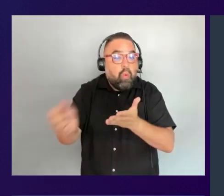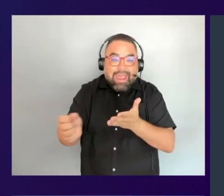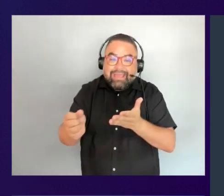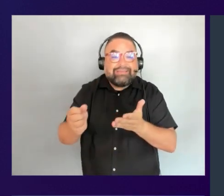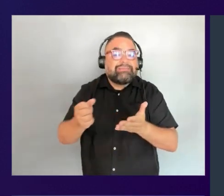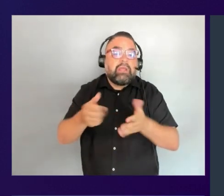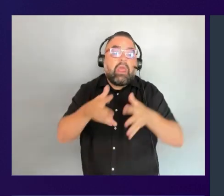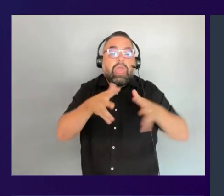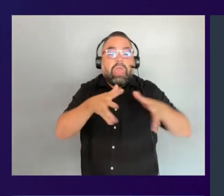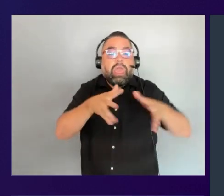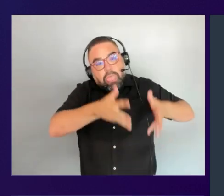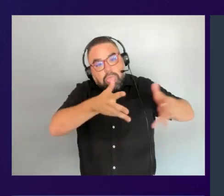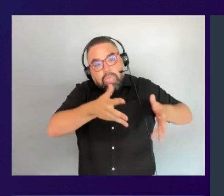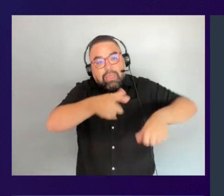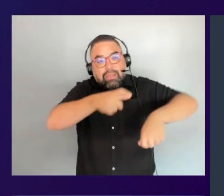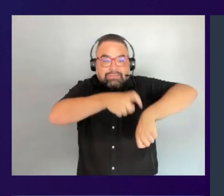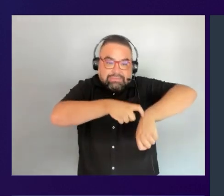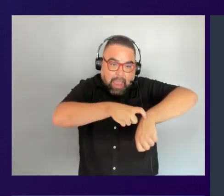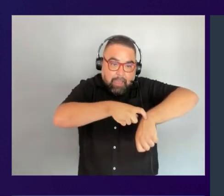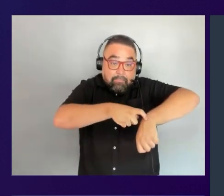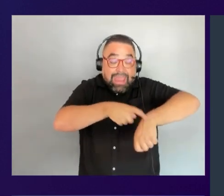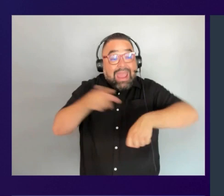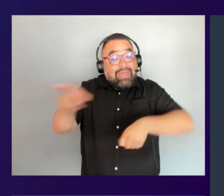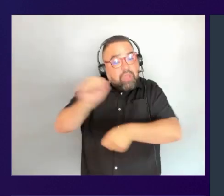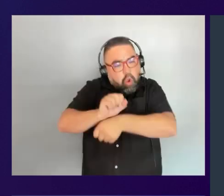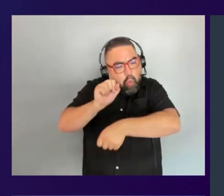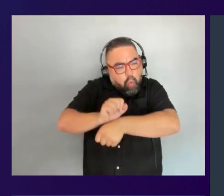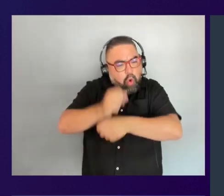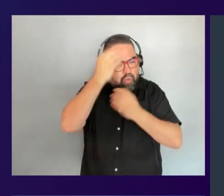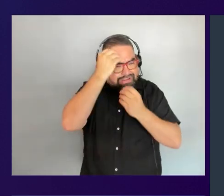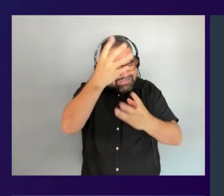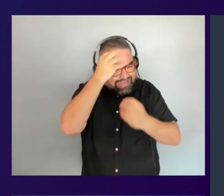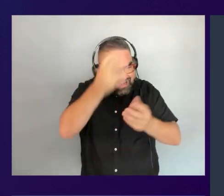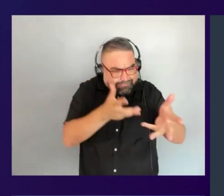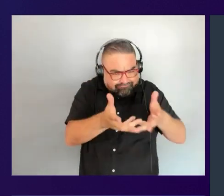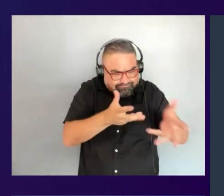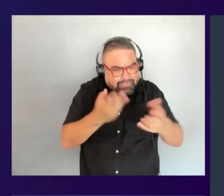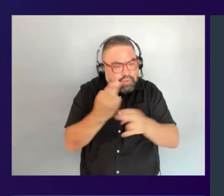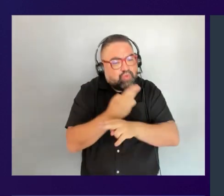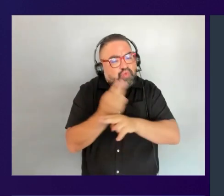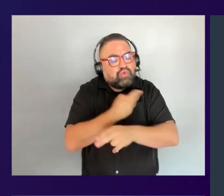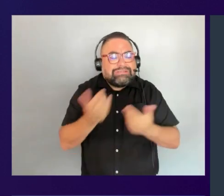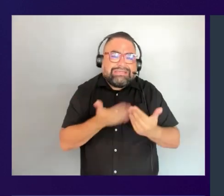developers can work with data in easy formats for collaboration and access.